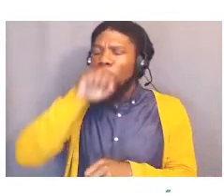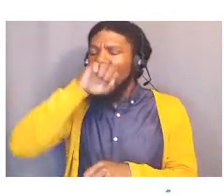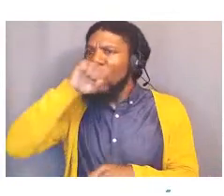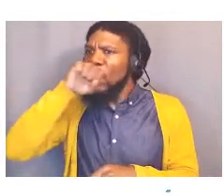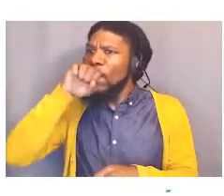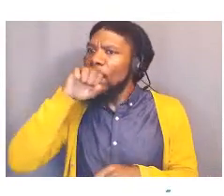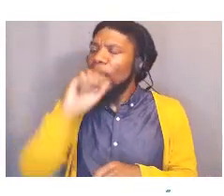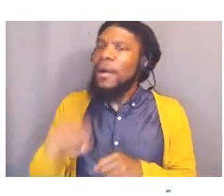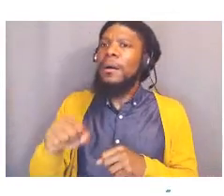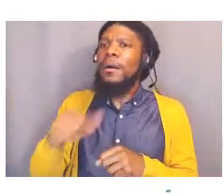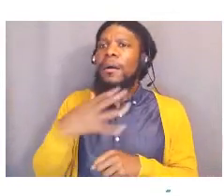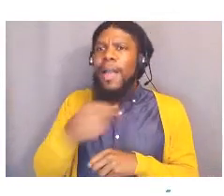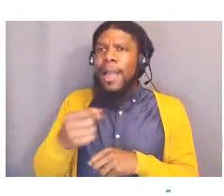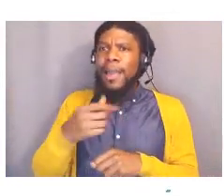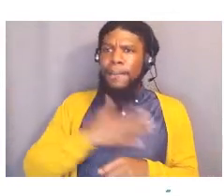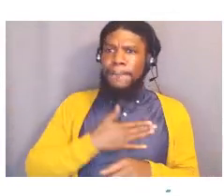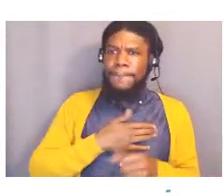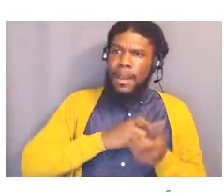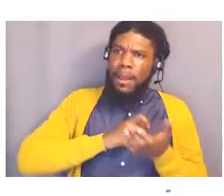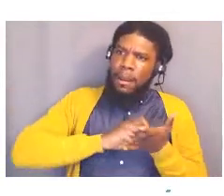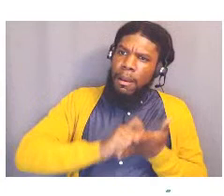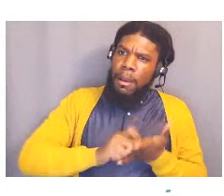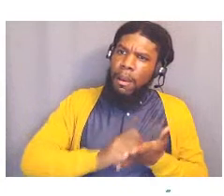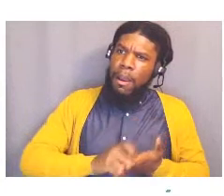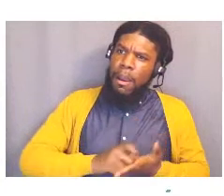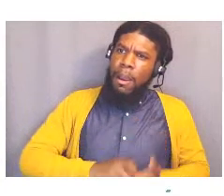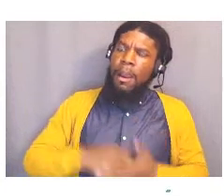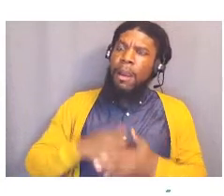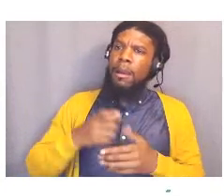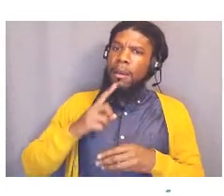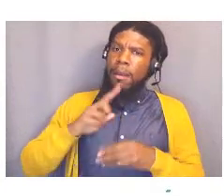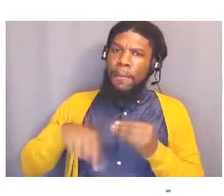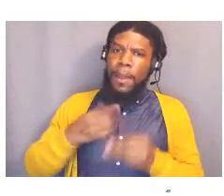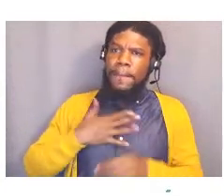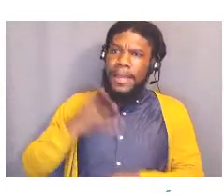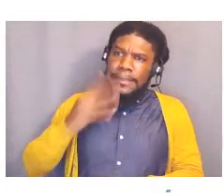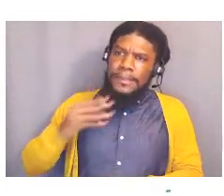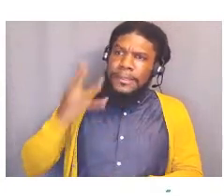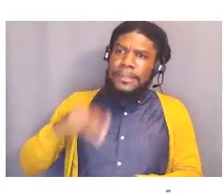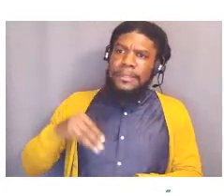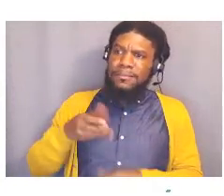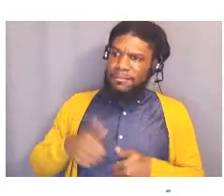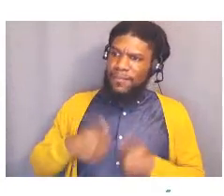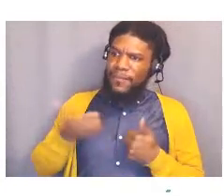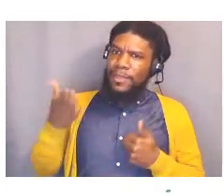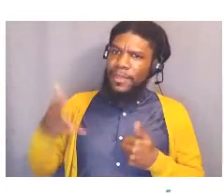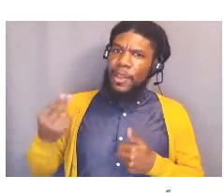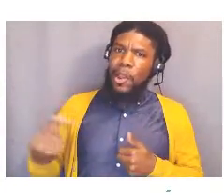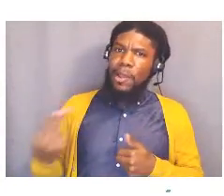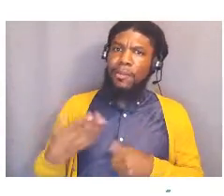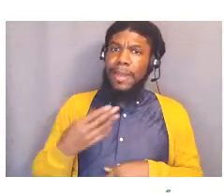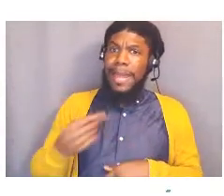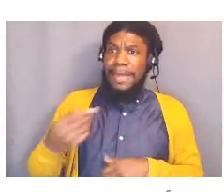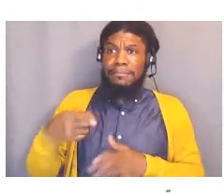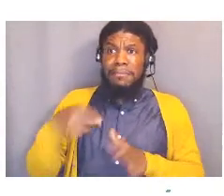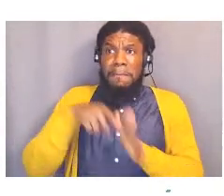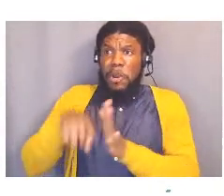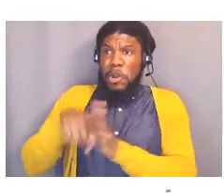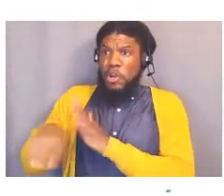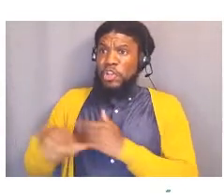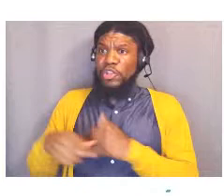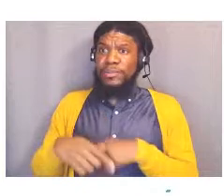aspects of living in Harlem. And I wrote about the murders in the streets, the